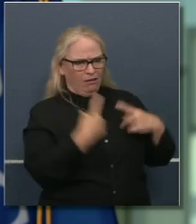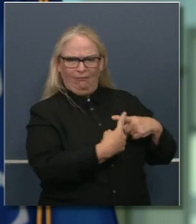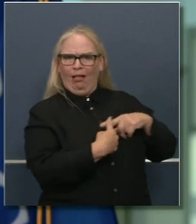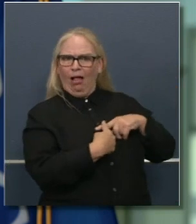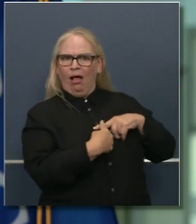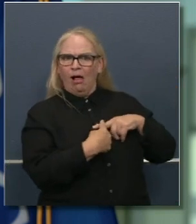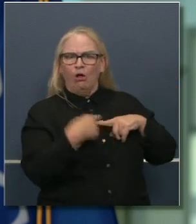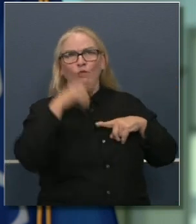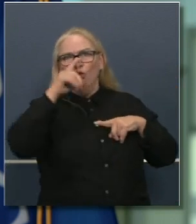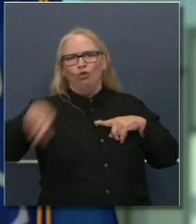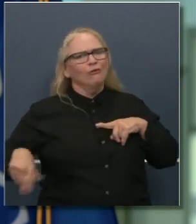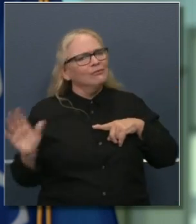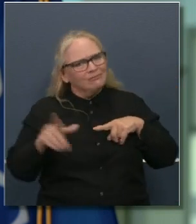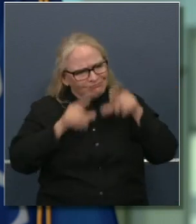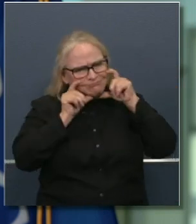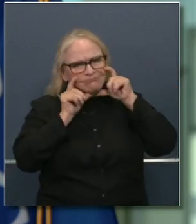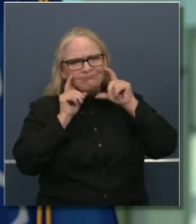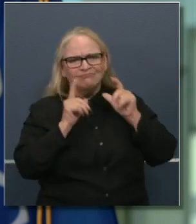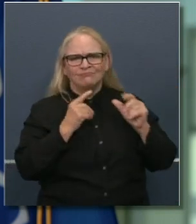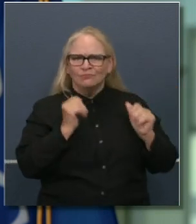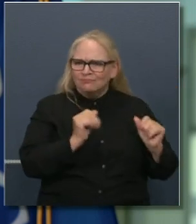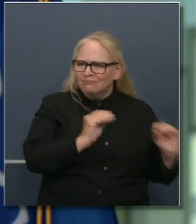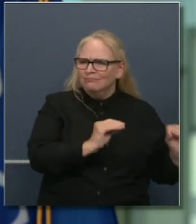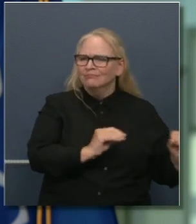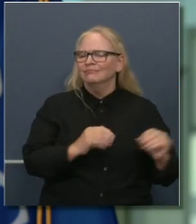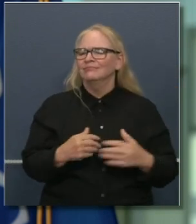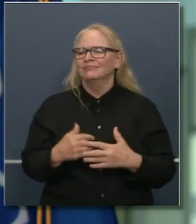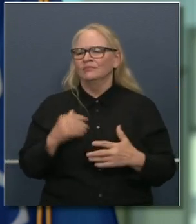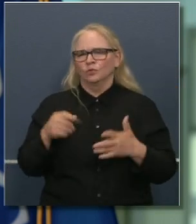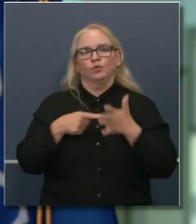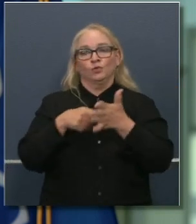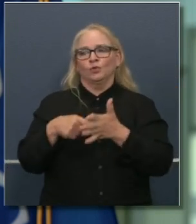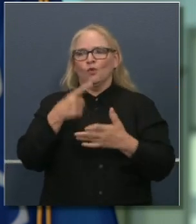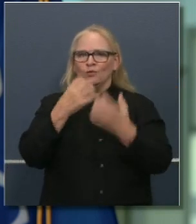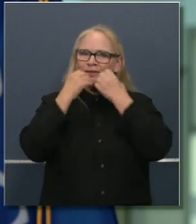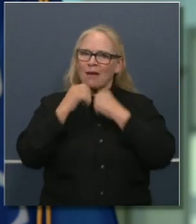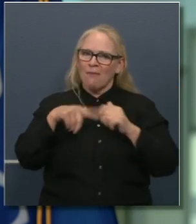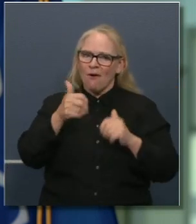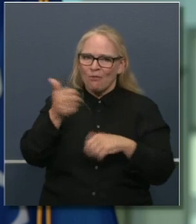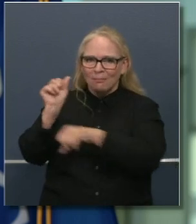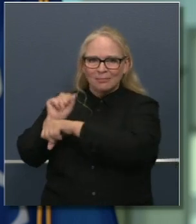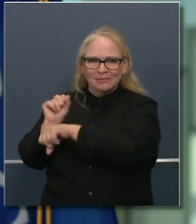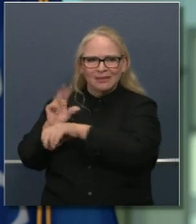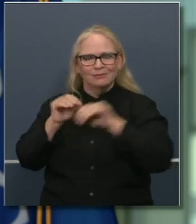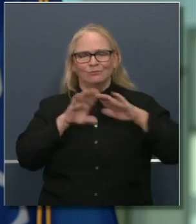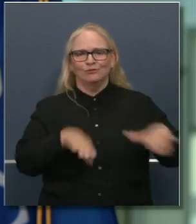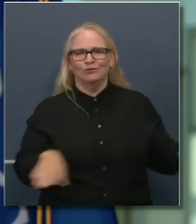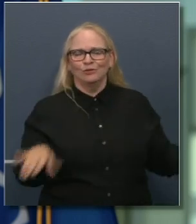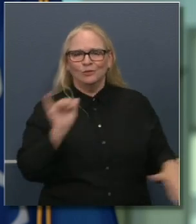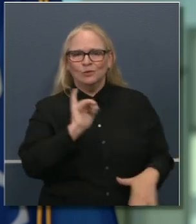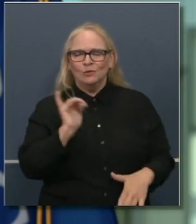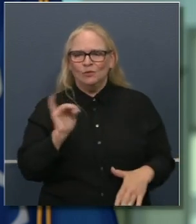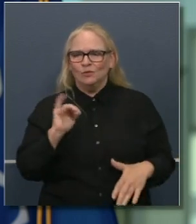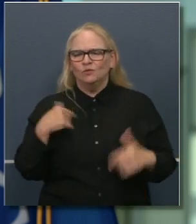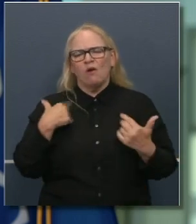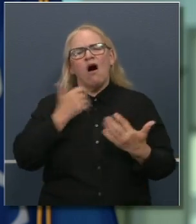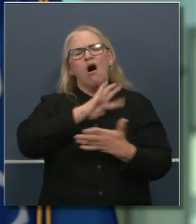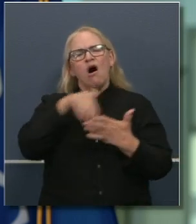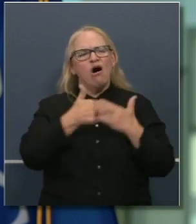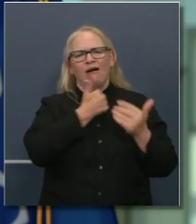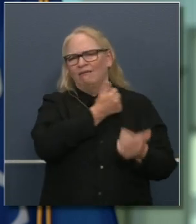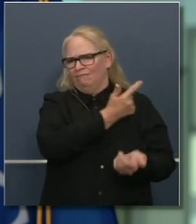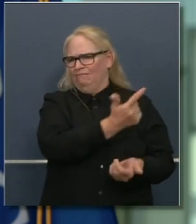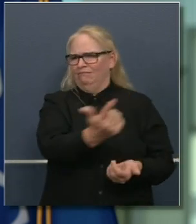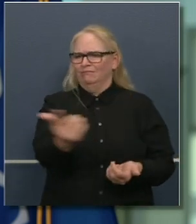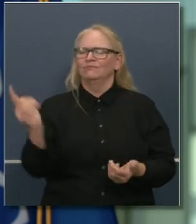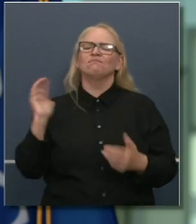profound impact and move us in a much more expedited manner towards our ultimate goal of getting every one of our kids back in the classroom,